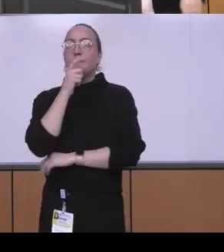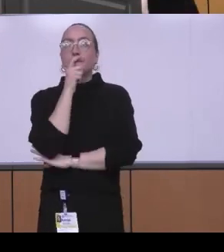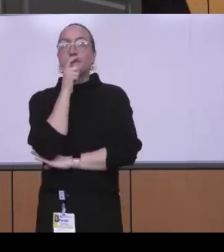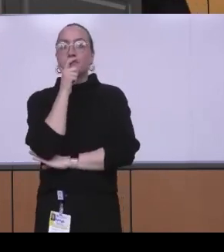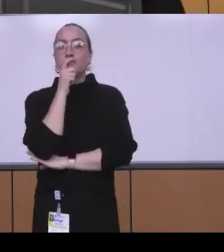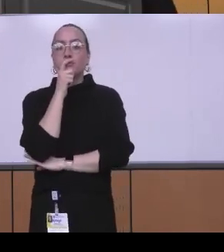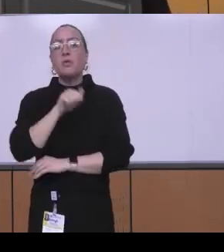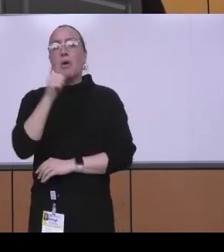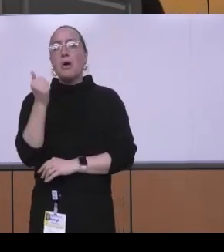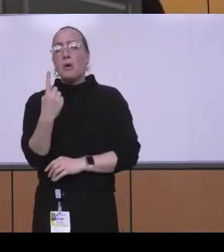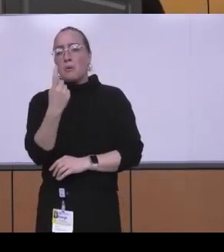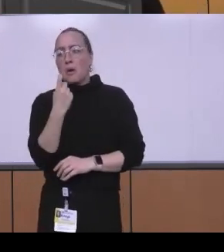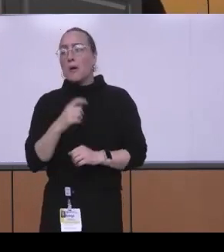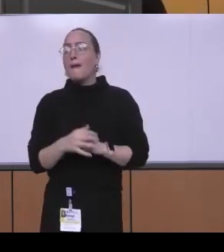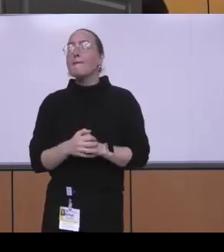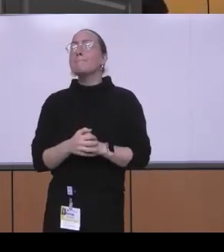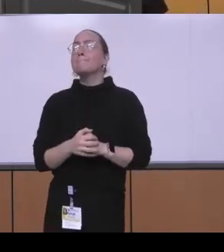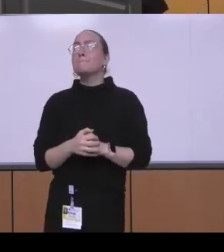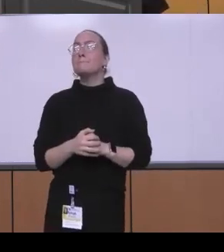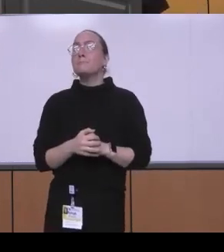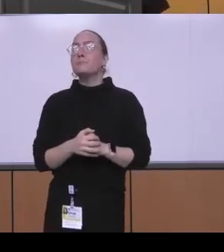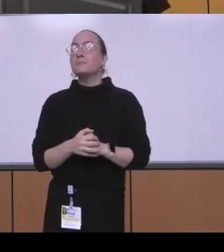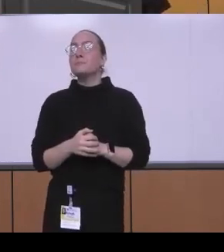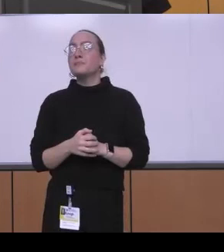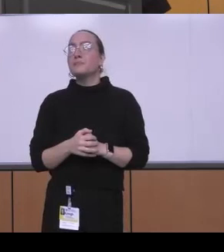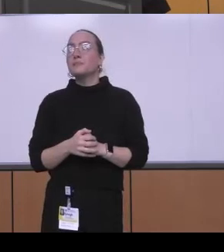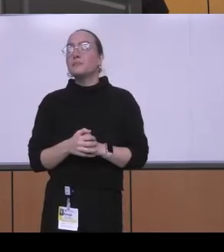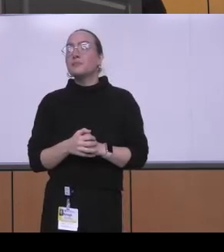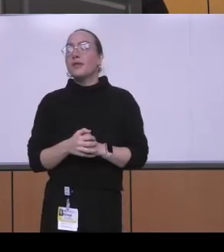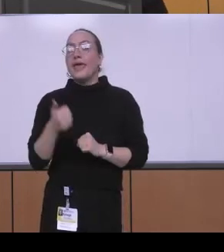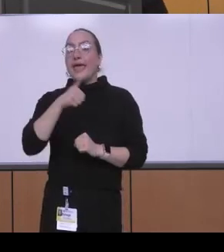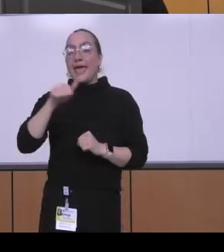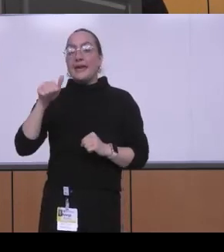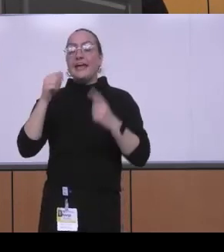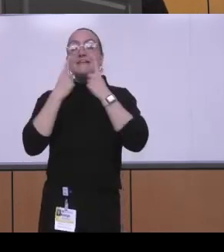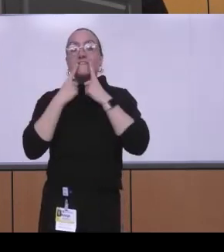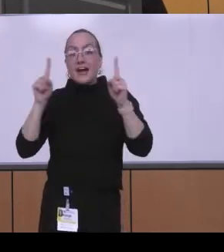asking if you could share your knowledge, please, about any effective local family preservation efforts.